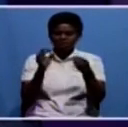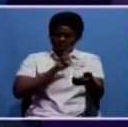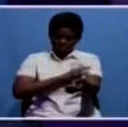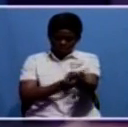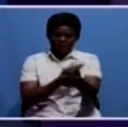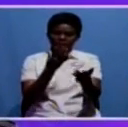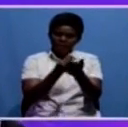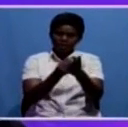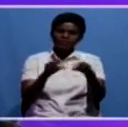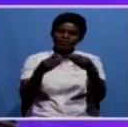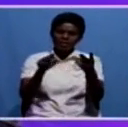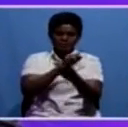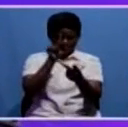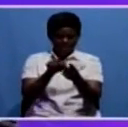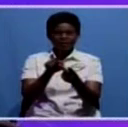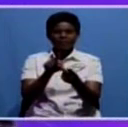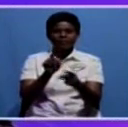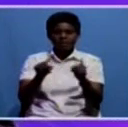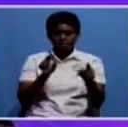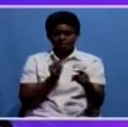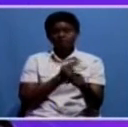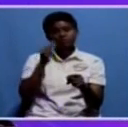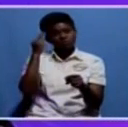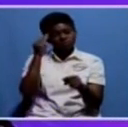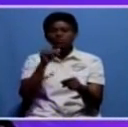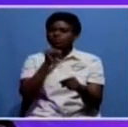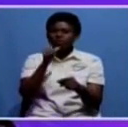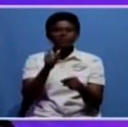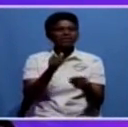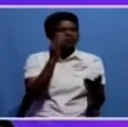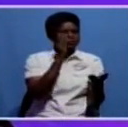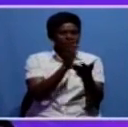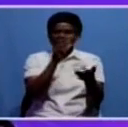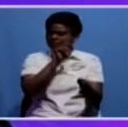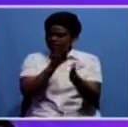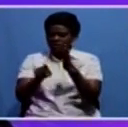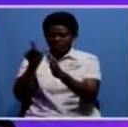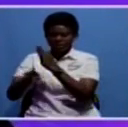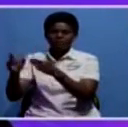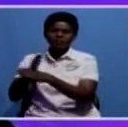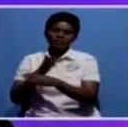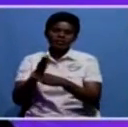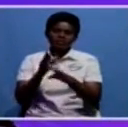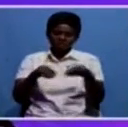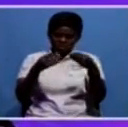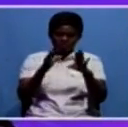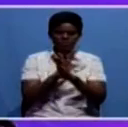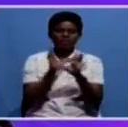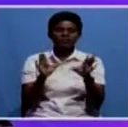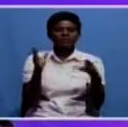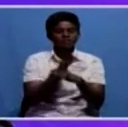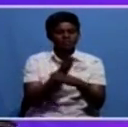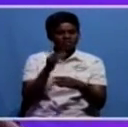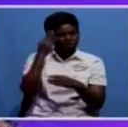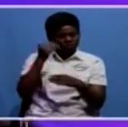should be going. But we should also not criminalize entrepreneurship. We should not criminalize giving Zambians businesses. That's